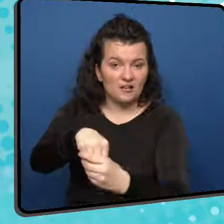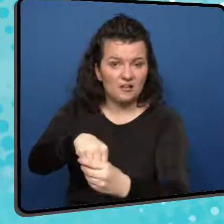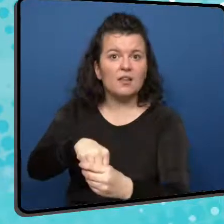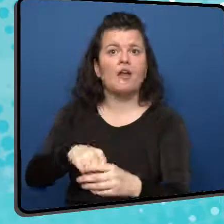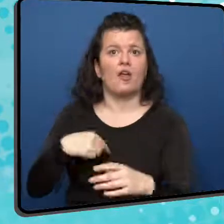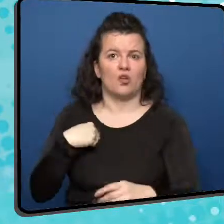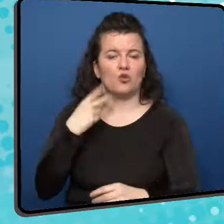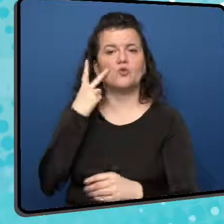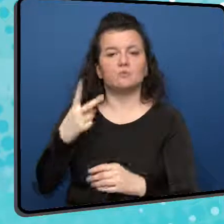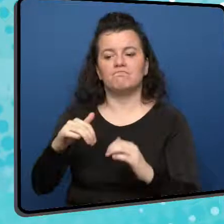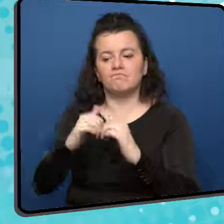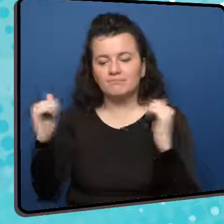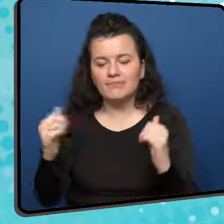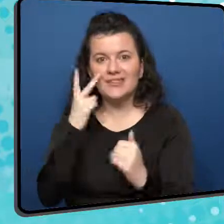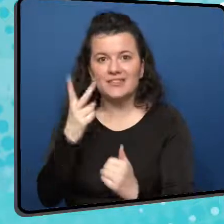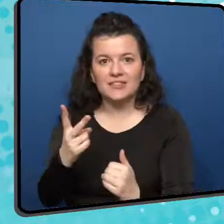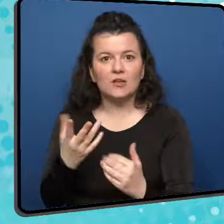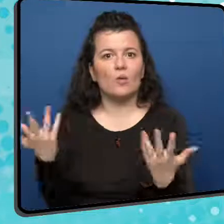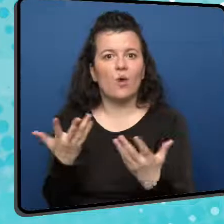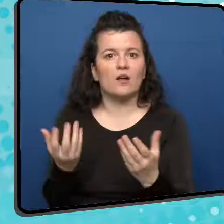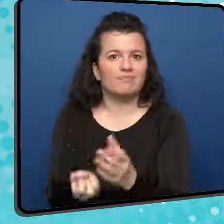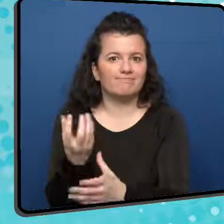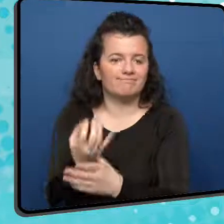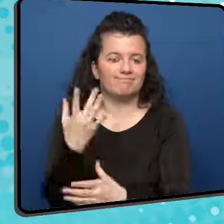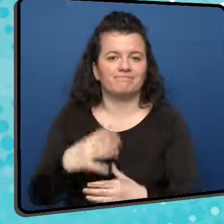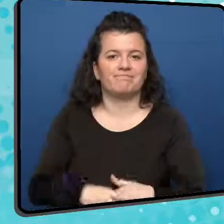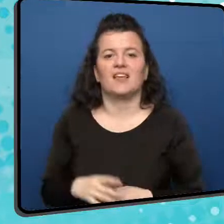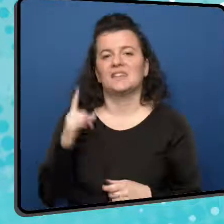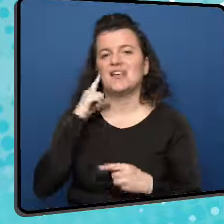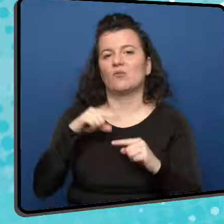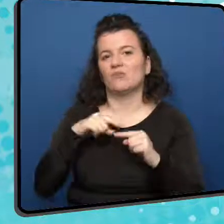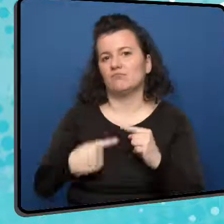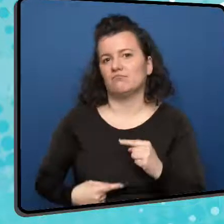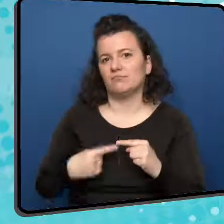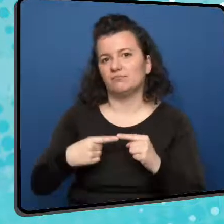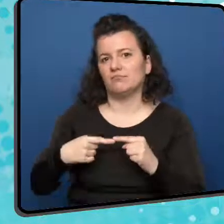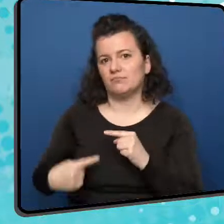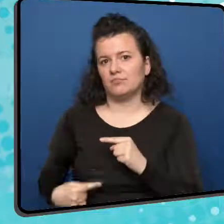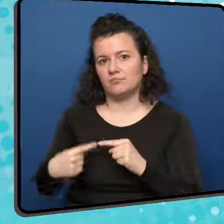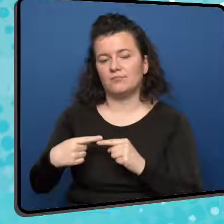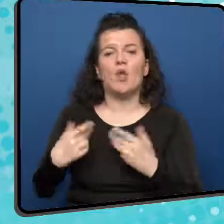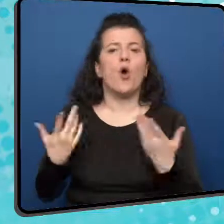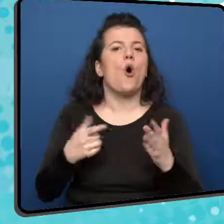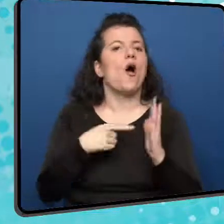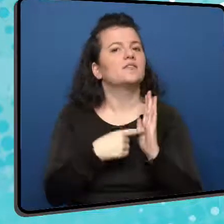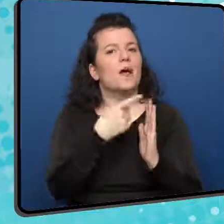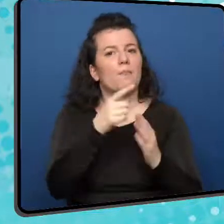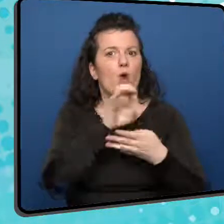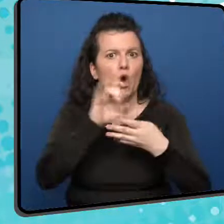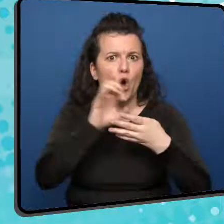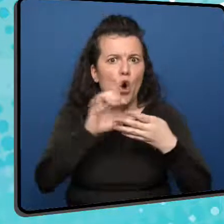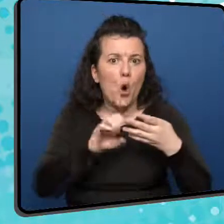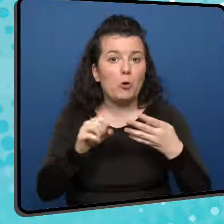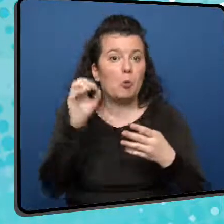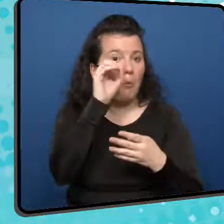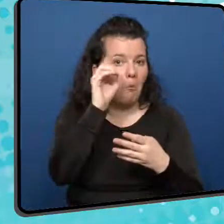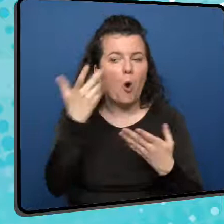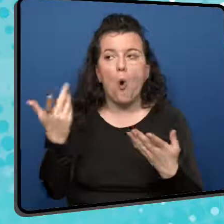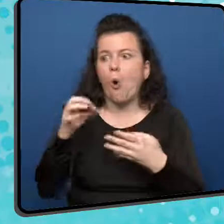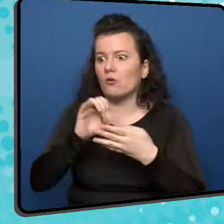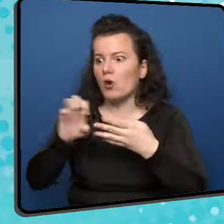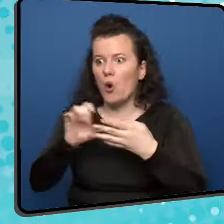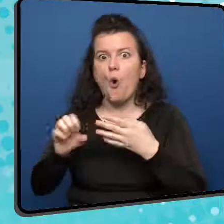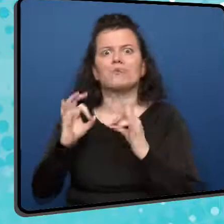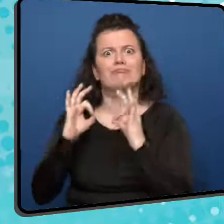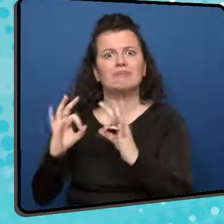resources. If you're not a developer, if you are a no-code or low-code expert and you are enthusiastic about bots, you can